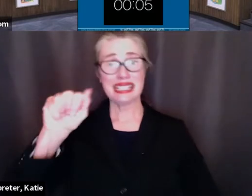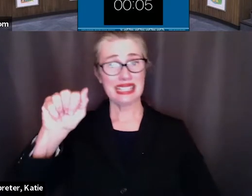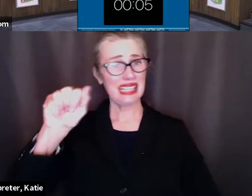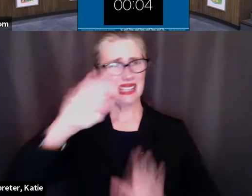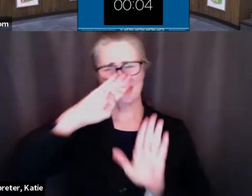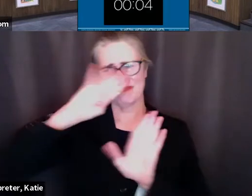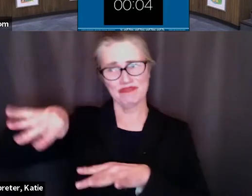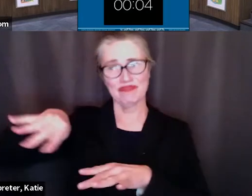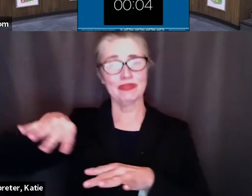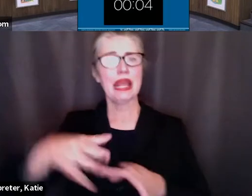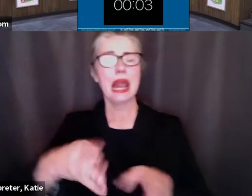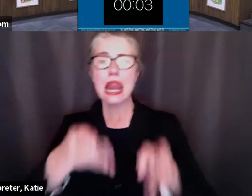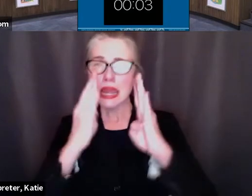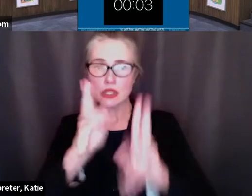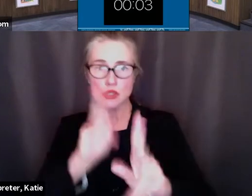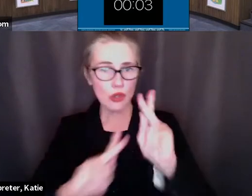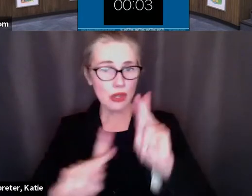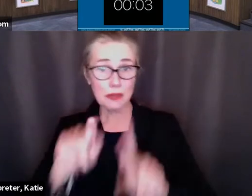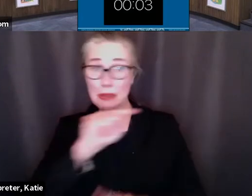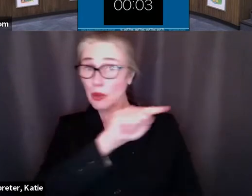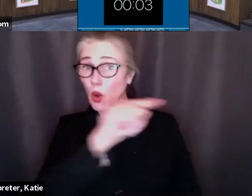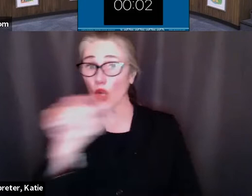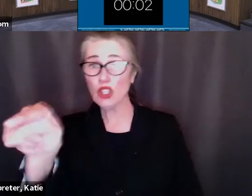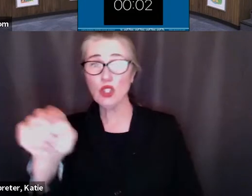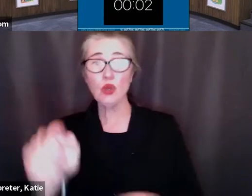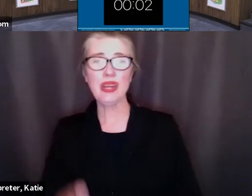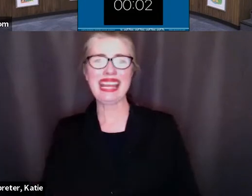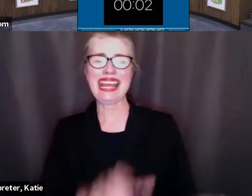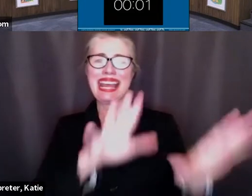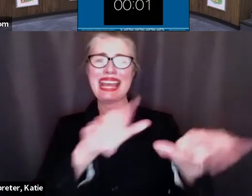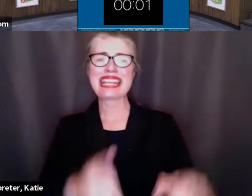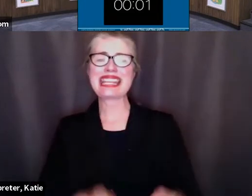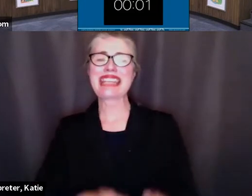or get out thank you